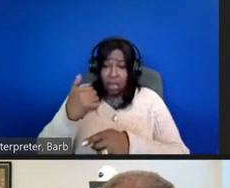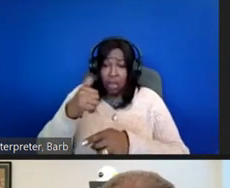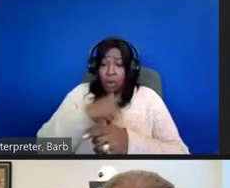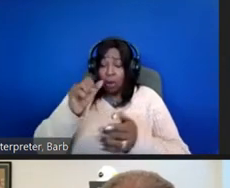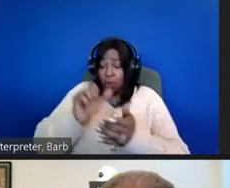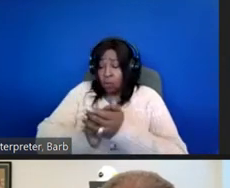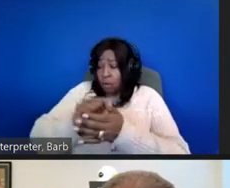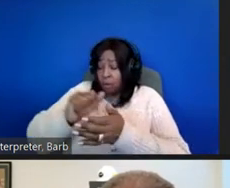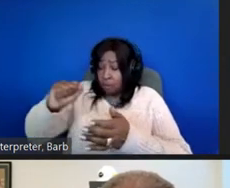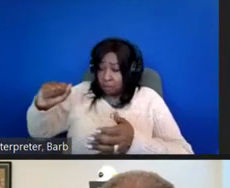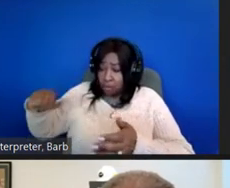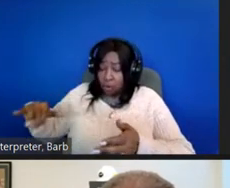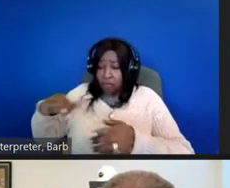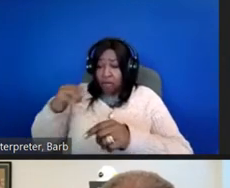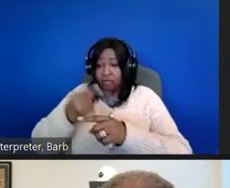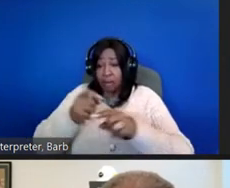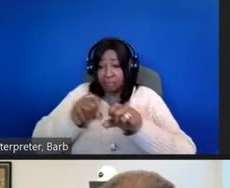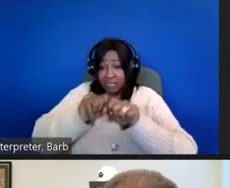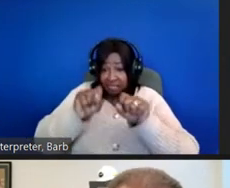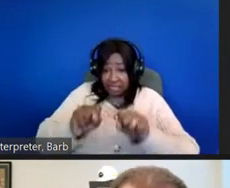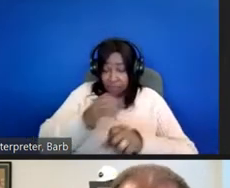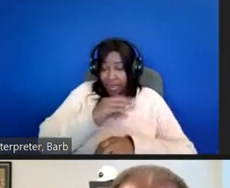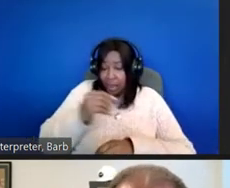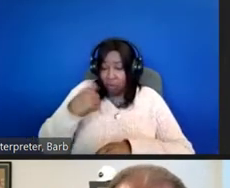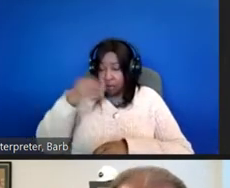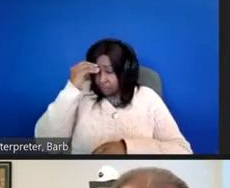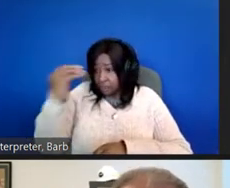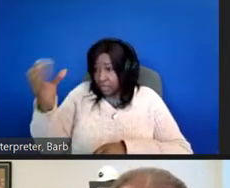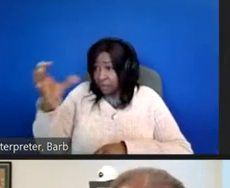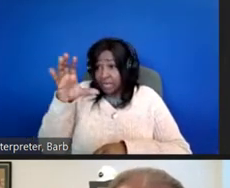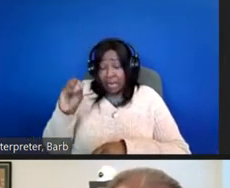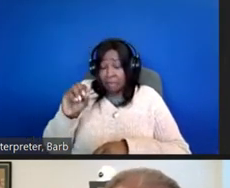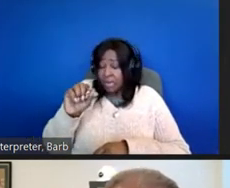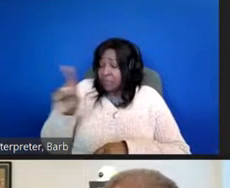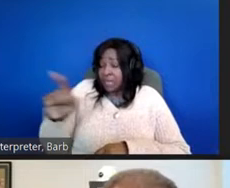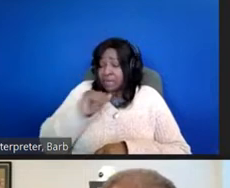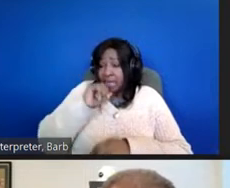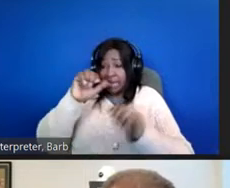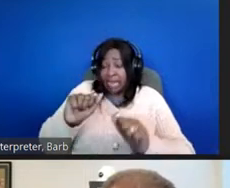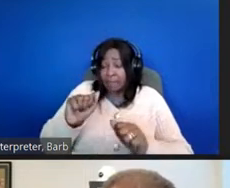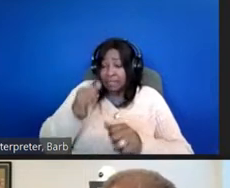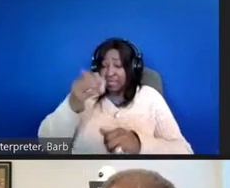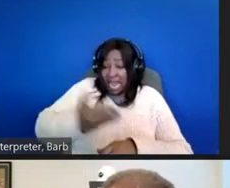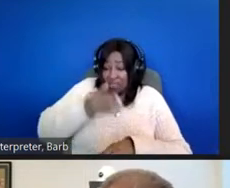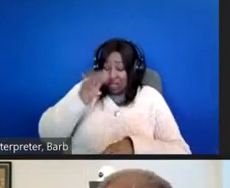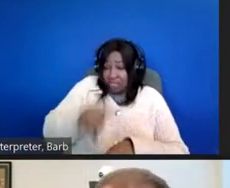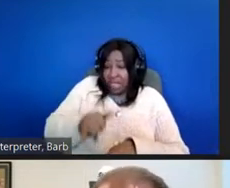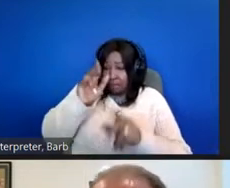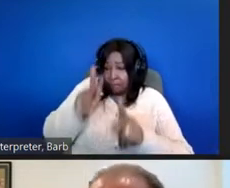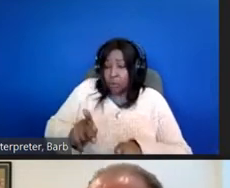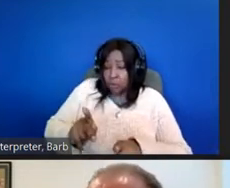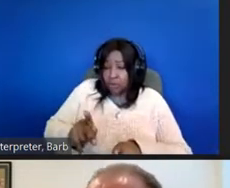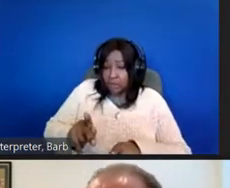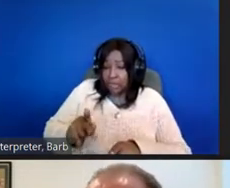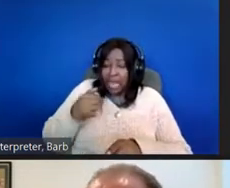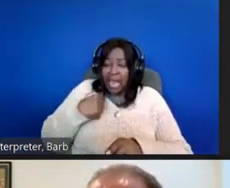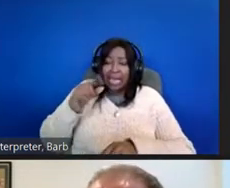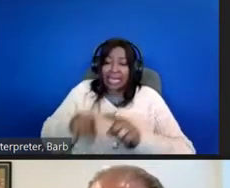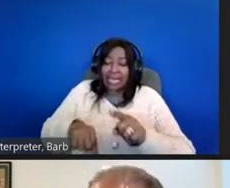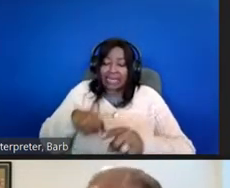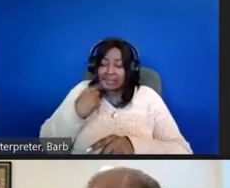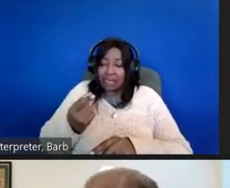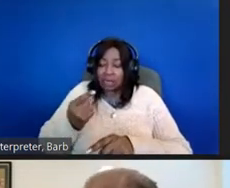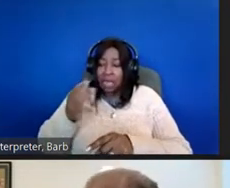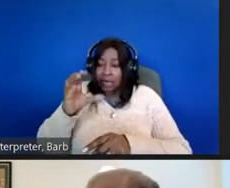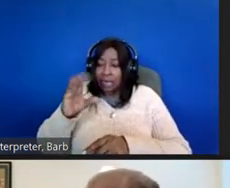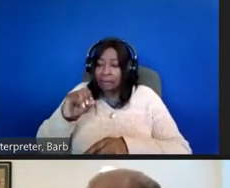the system. And we tell the companies they are not able to hire that person. I can't tell a company they can't hire somebody,